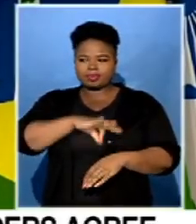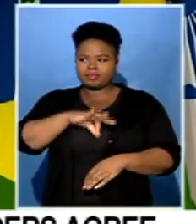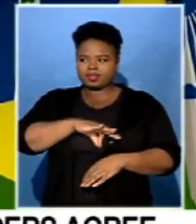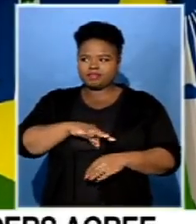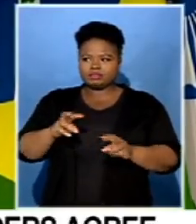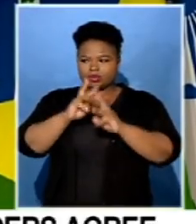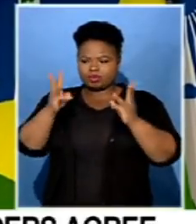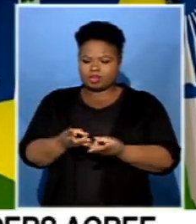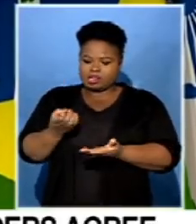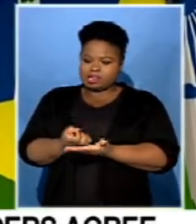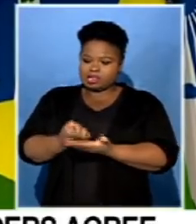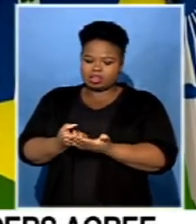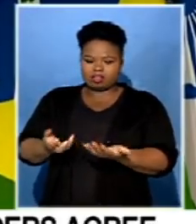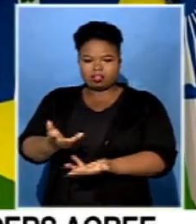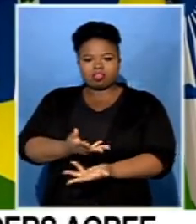developing countries,